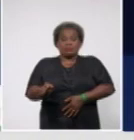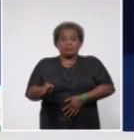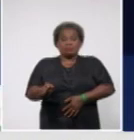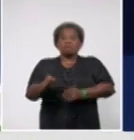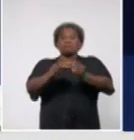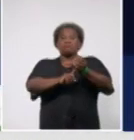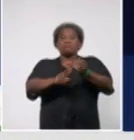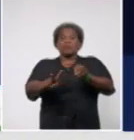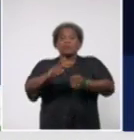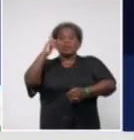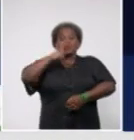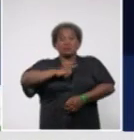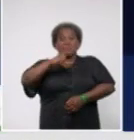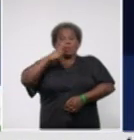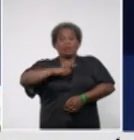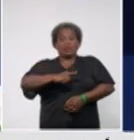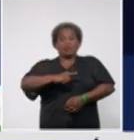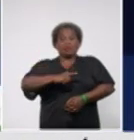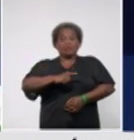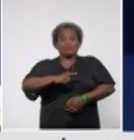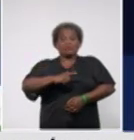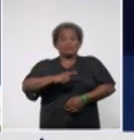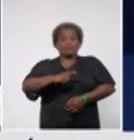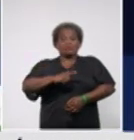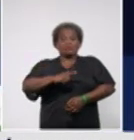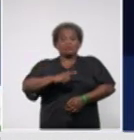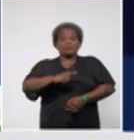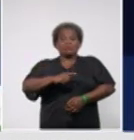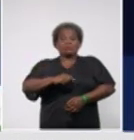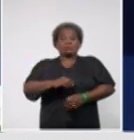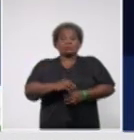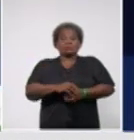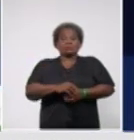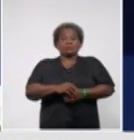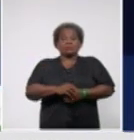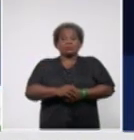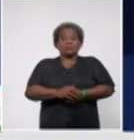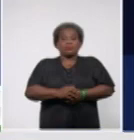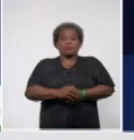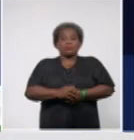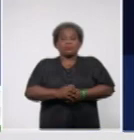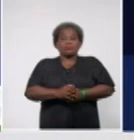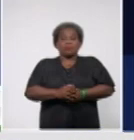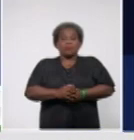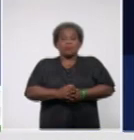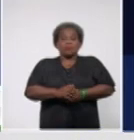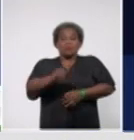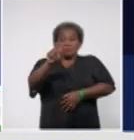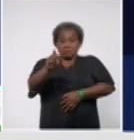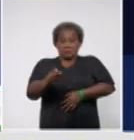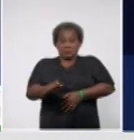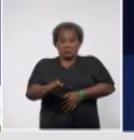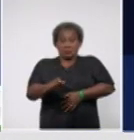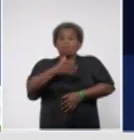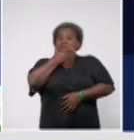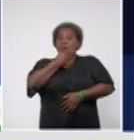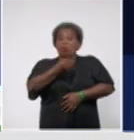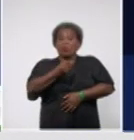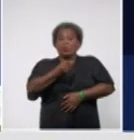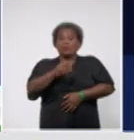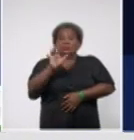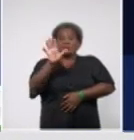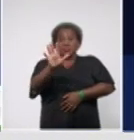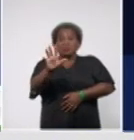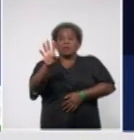The patient was relatively young, a 54-year-old male from the province